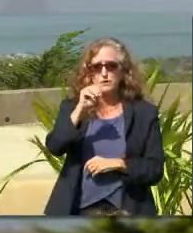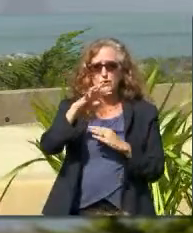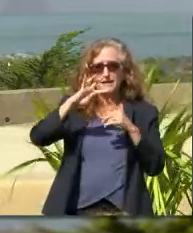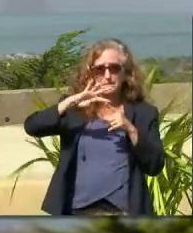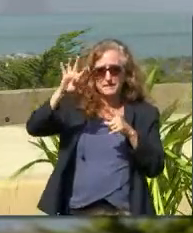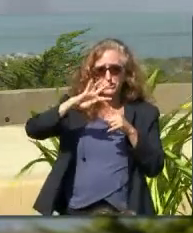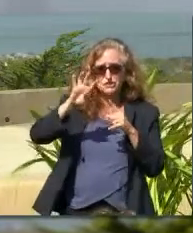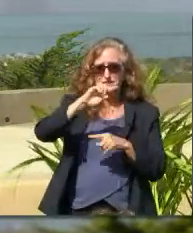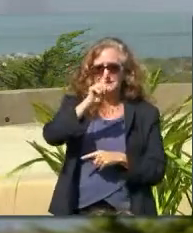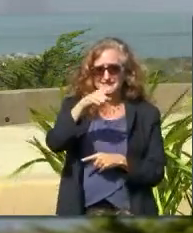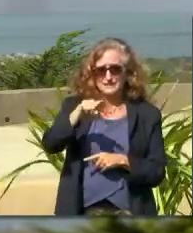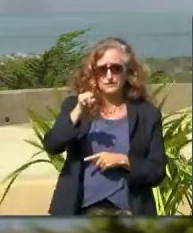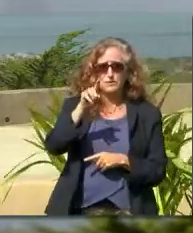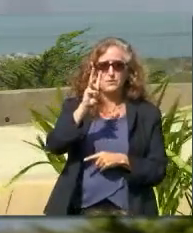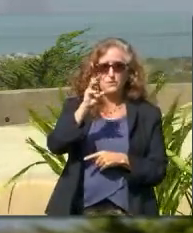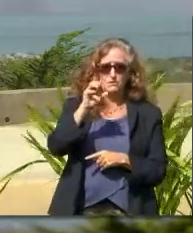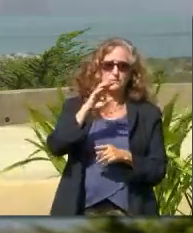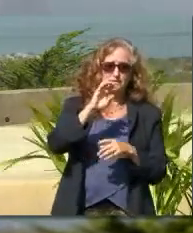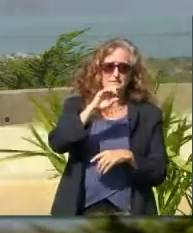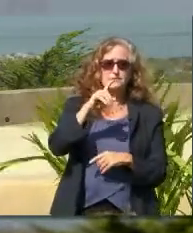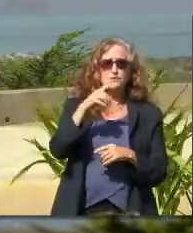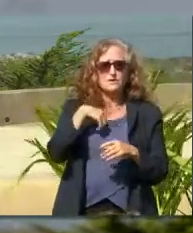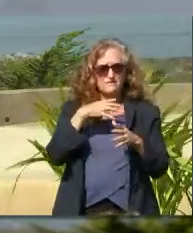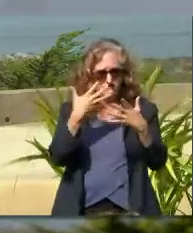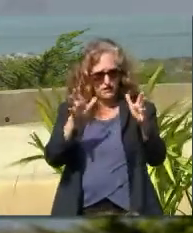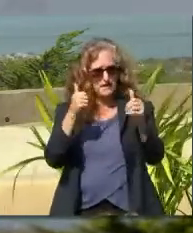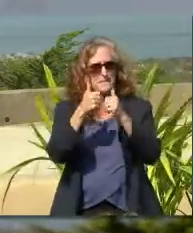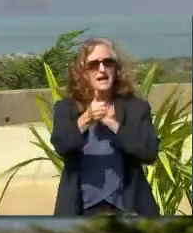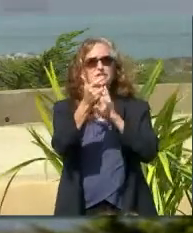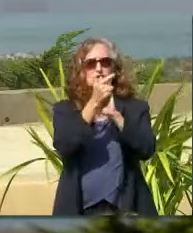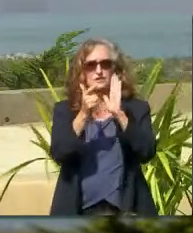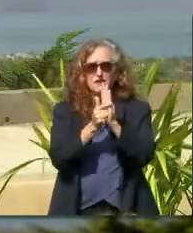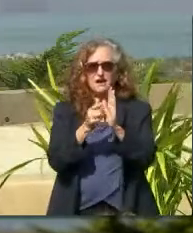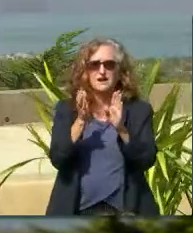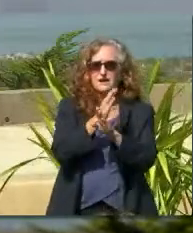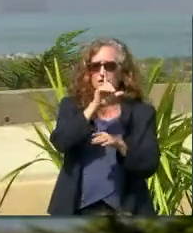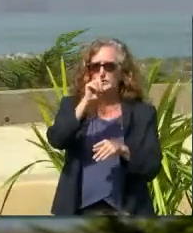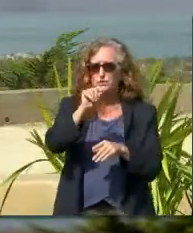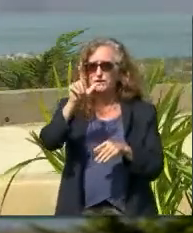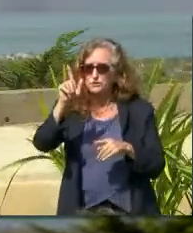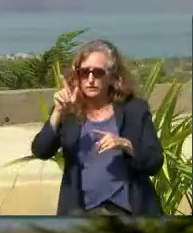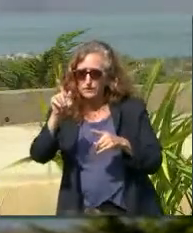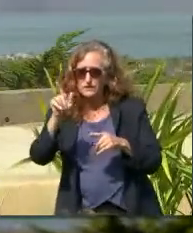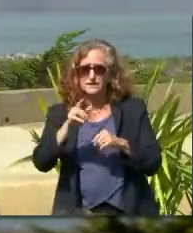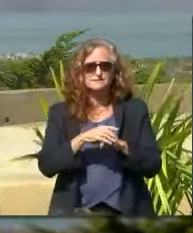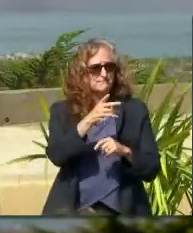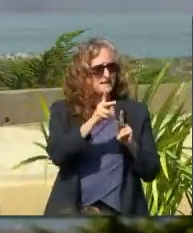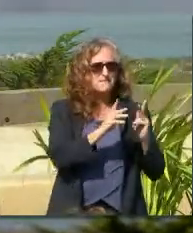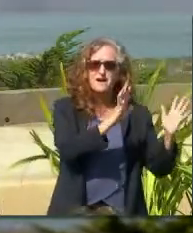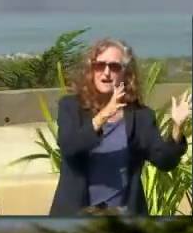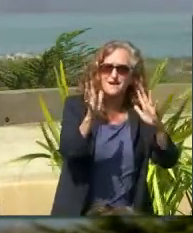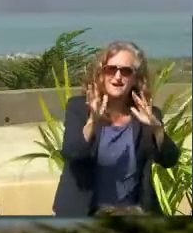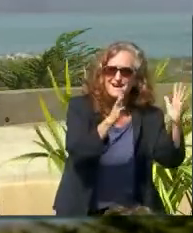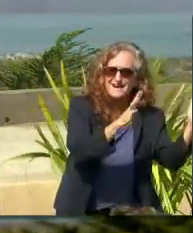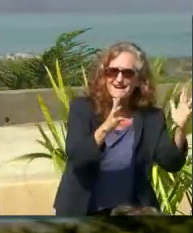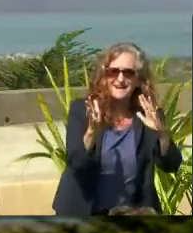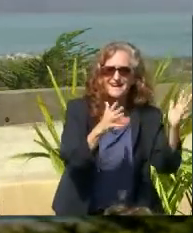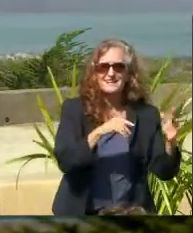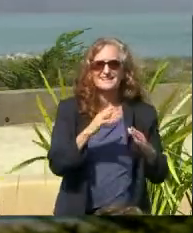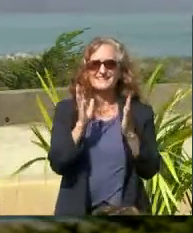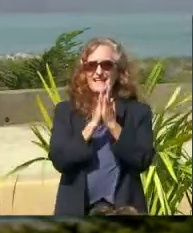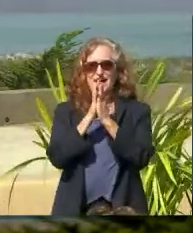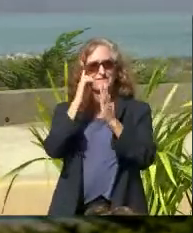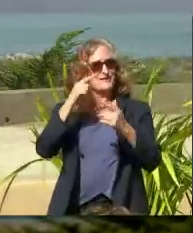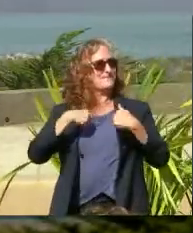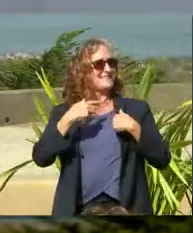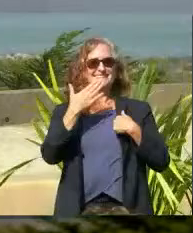we surpassed in 2021. There are more, yeah, there you go. Clap for Horgan, that's great. Thank you very much. Thank you very